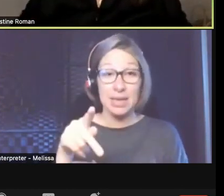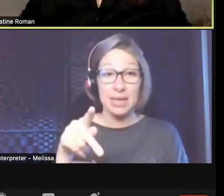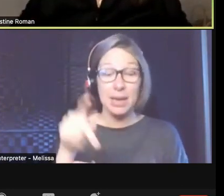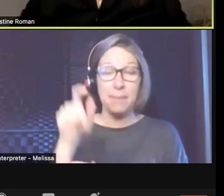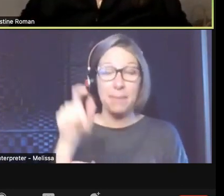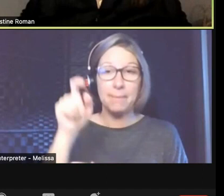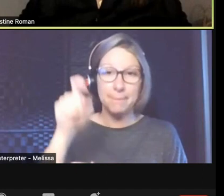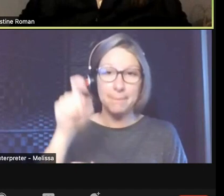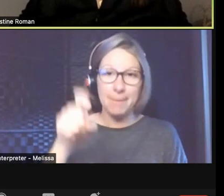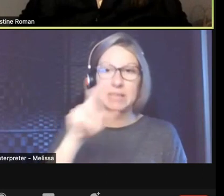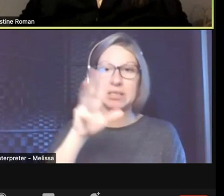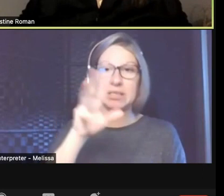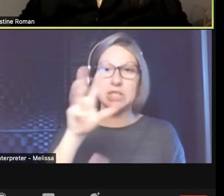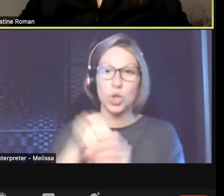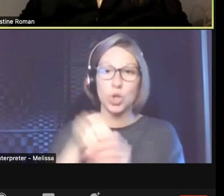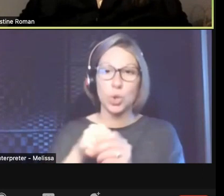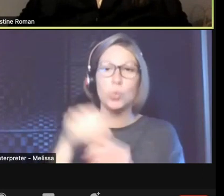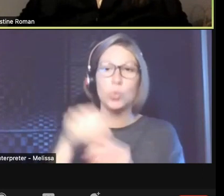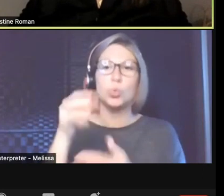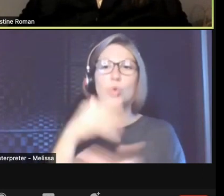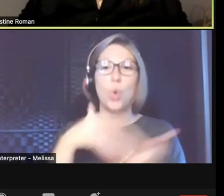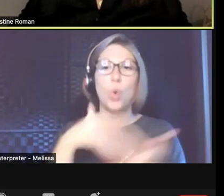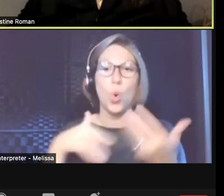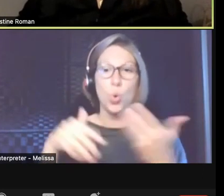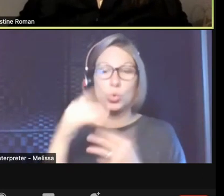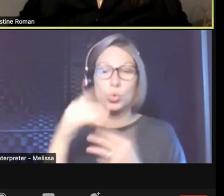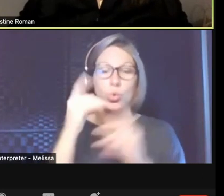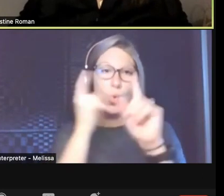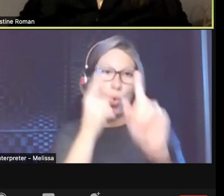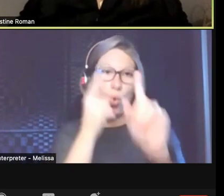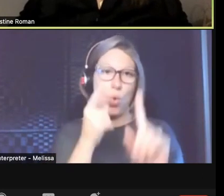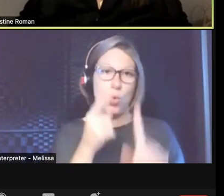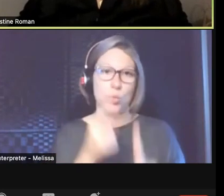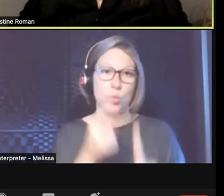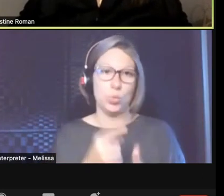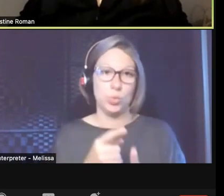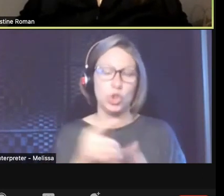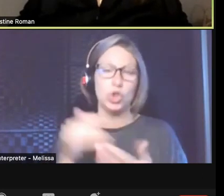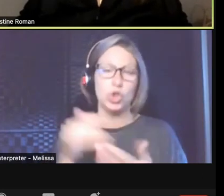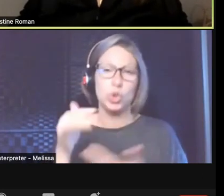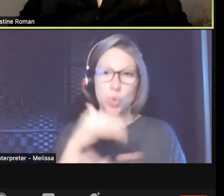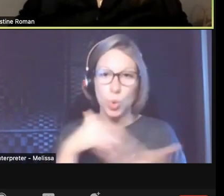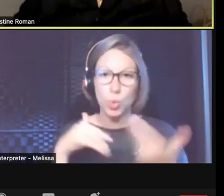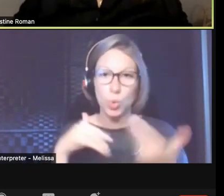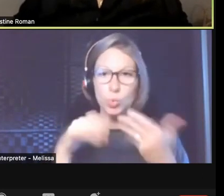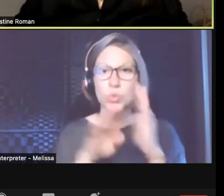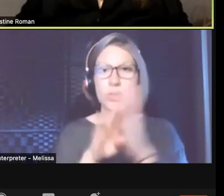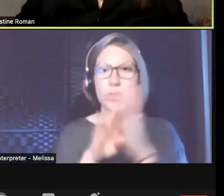includes social goals, goals for social development,